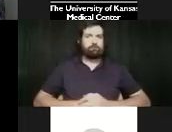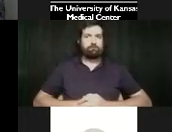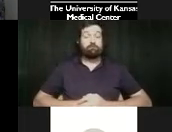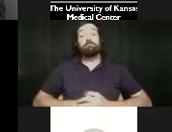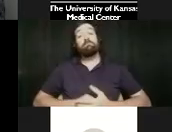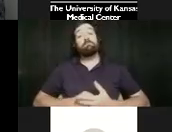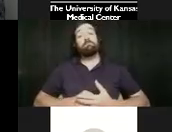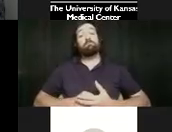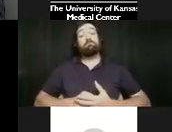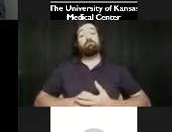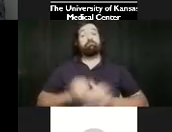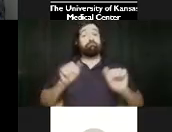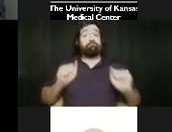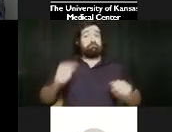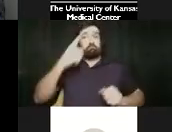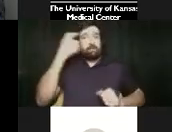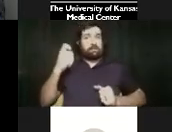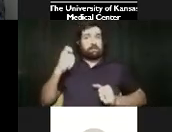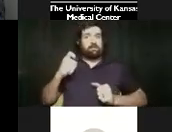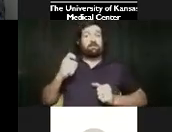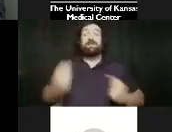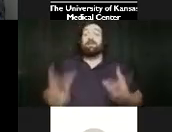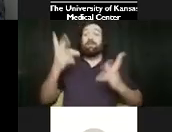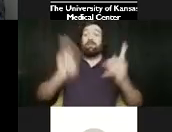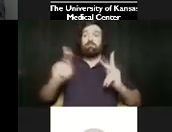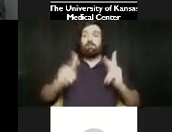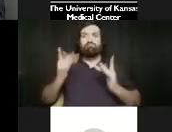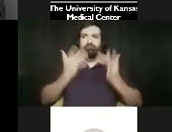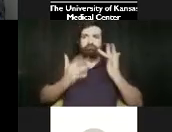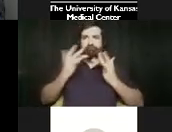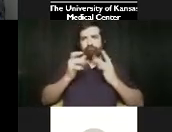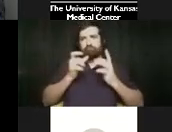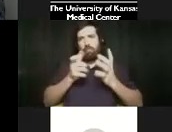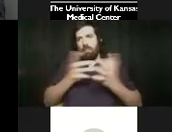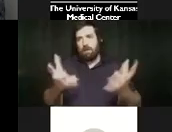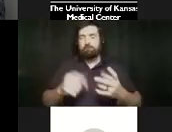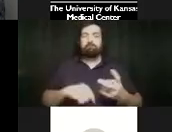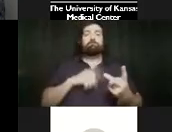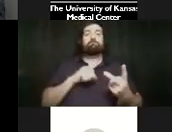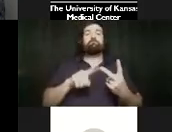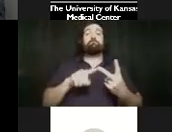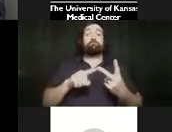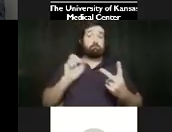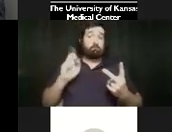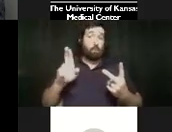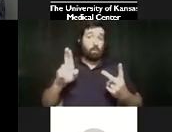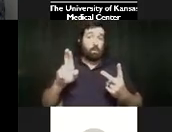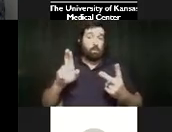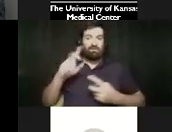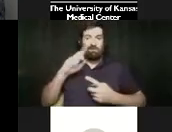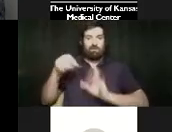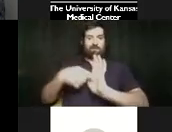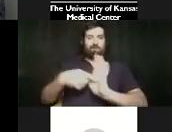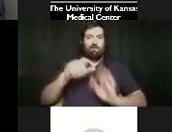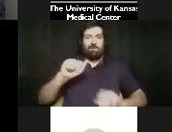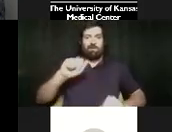Well, it could be because the population is sparse. It could also be because in cases of Angola, we